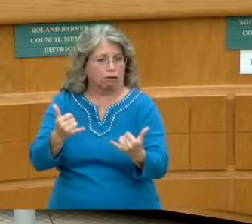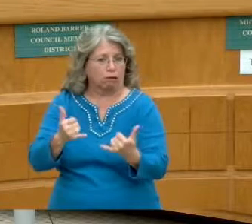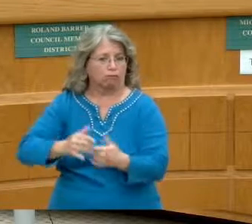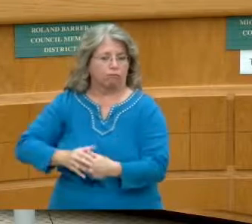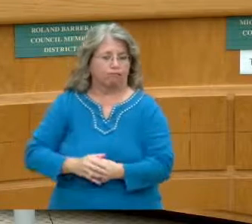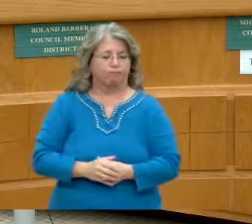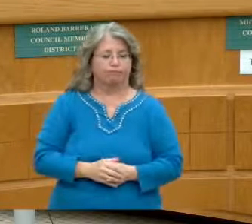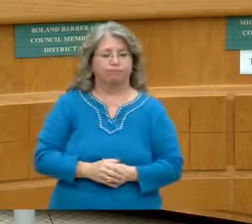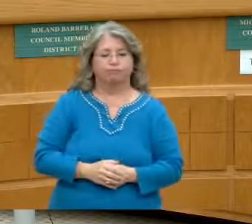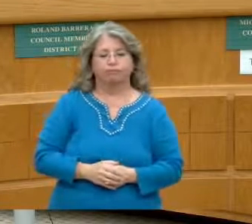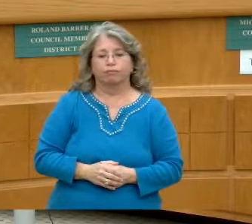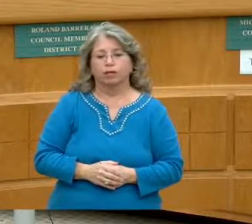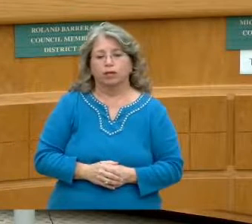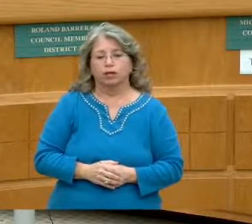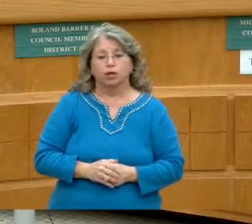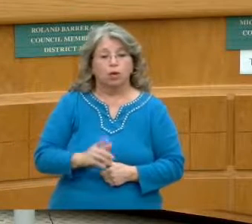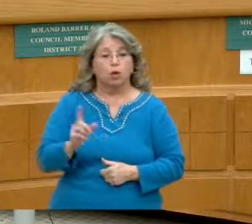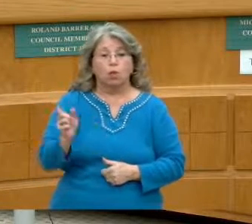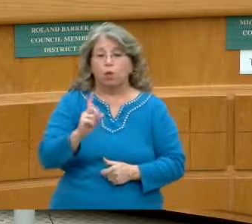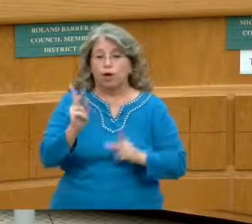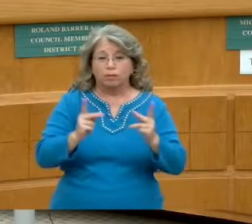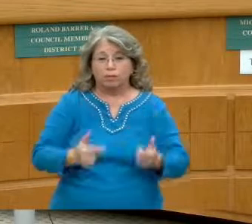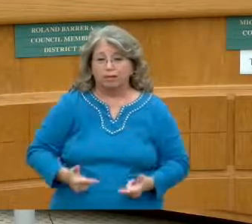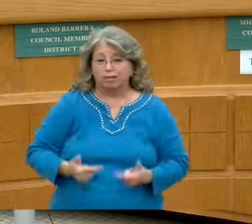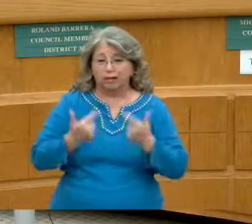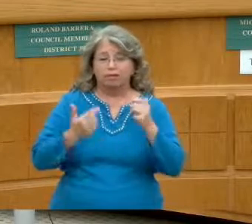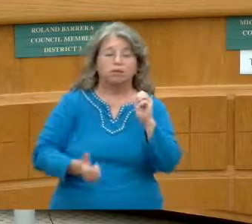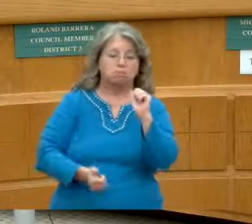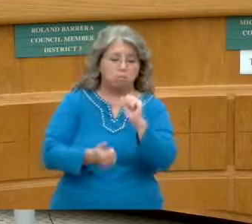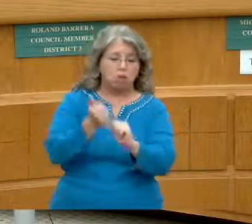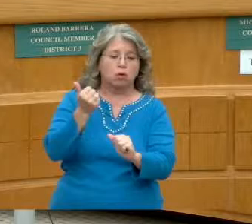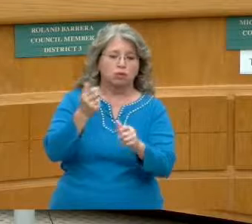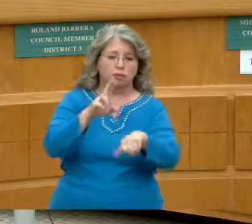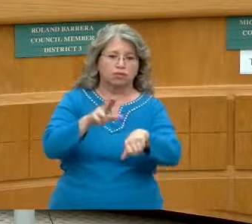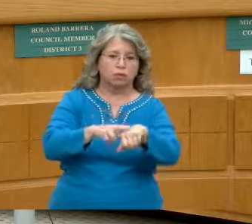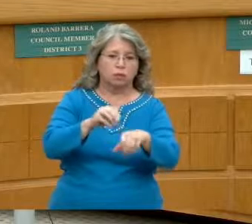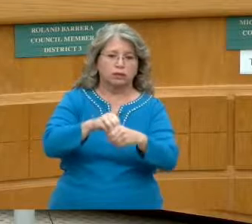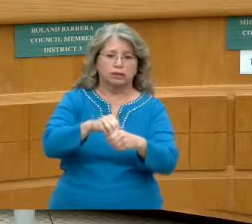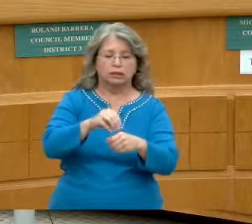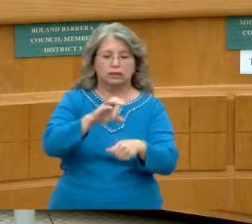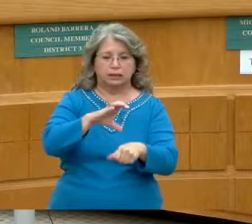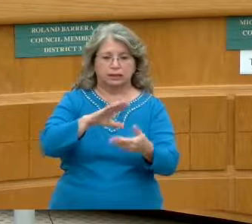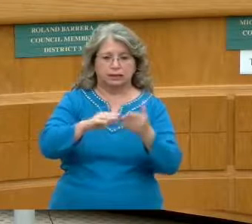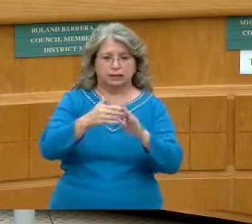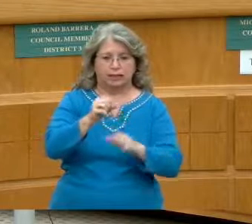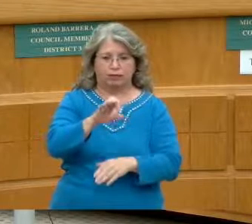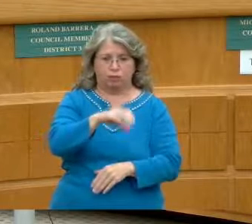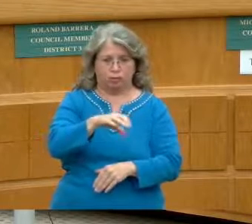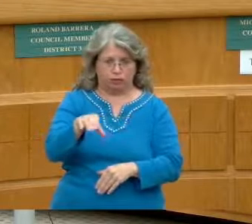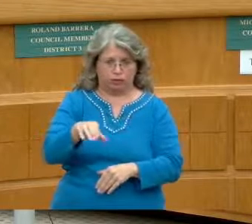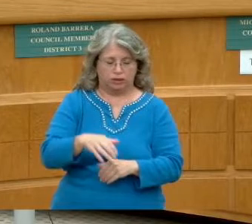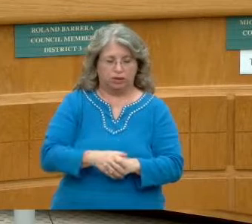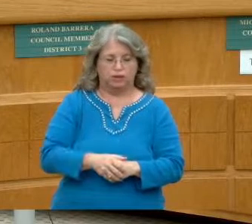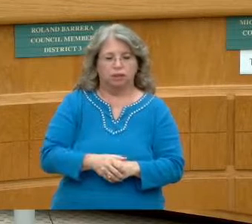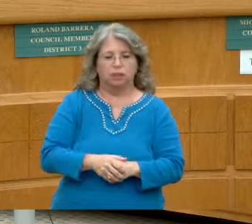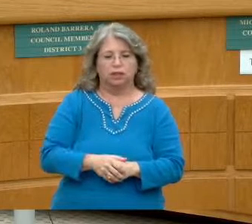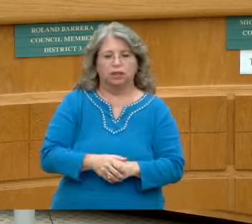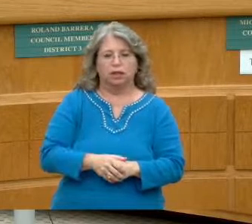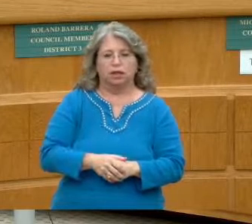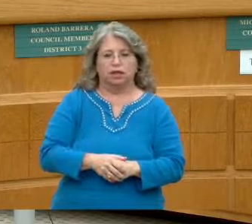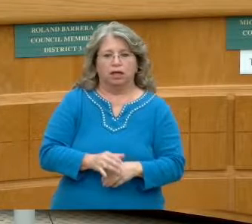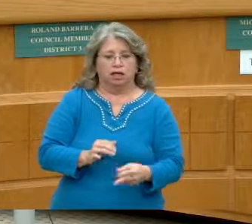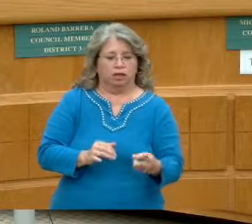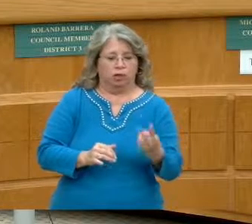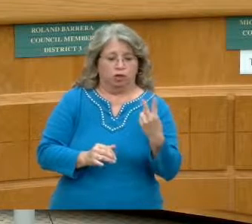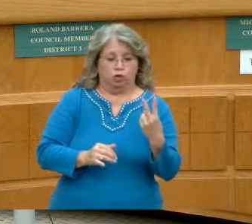where are the folks. So most of them are in the city of Corpus Christi, since it's the biggest city in Nueces County. The two additional since yesterday, they